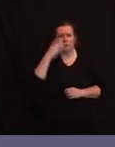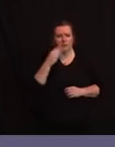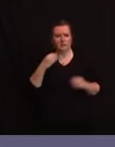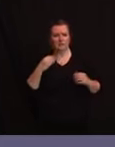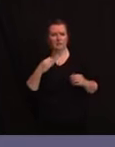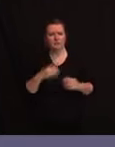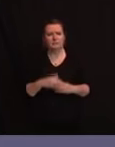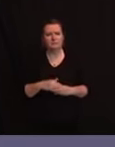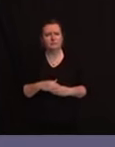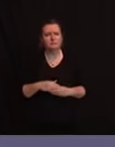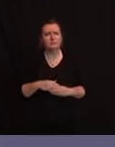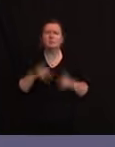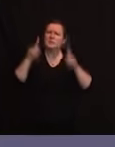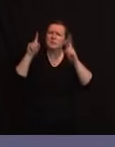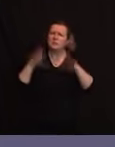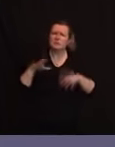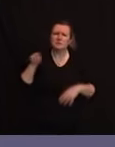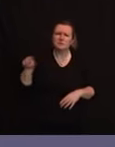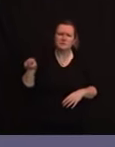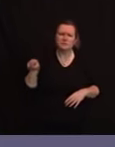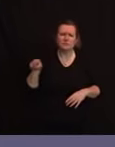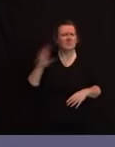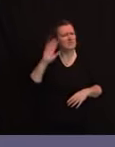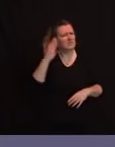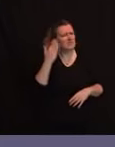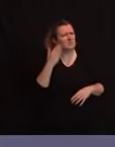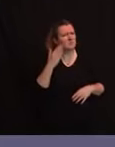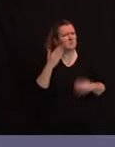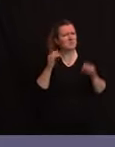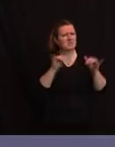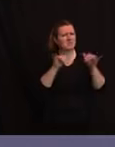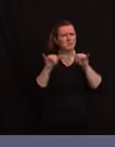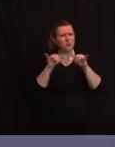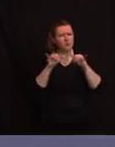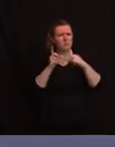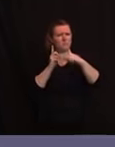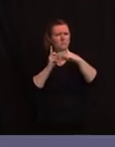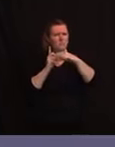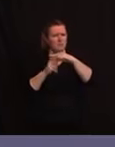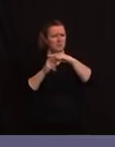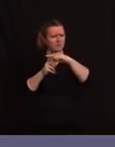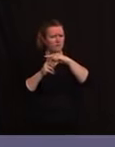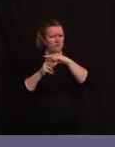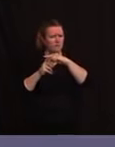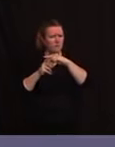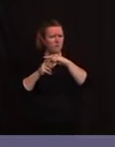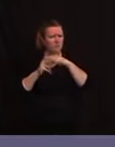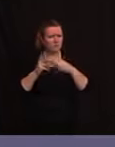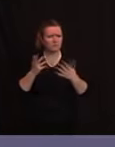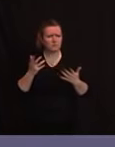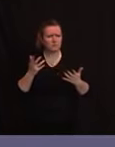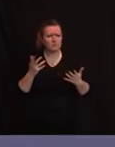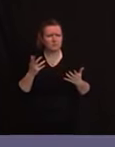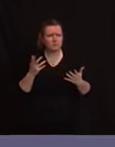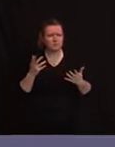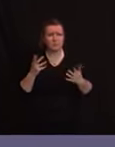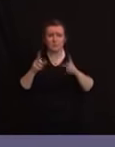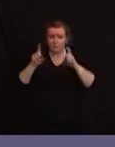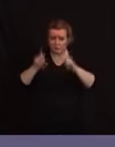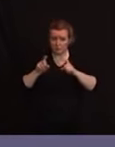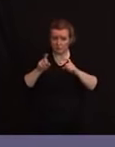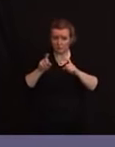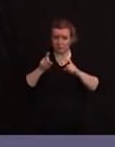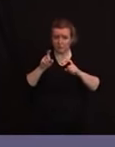of new positives and negatives each day. So I'm curious if that means that we're sort of hitting a testing capacity.